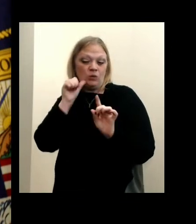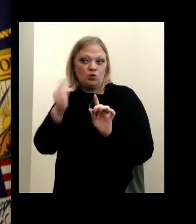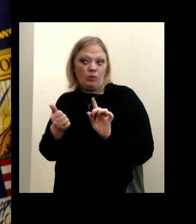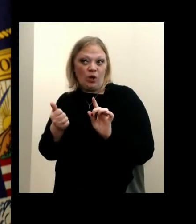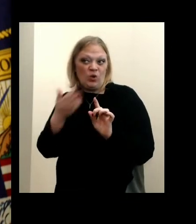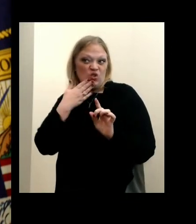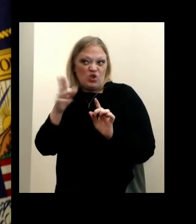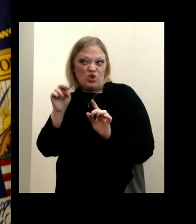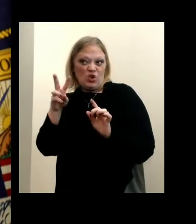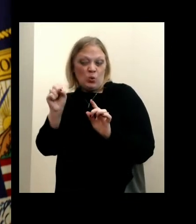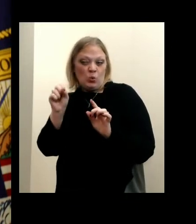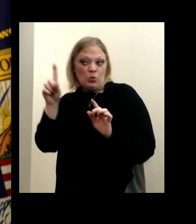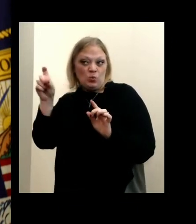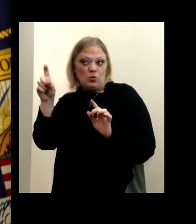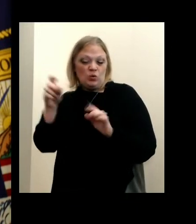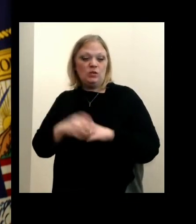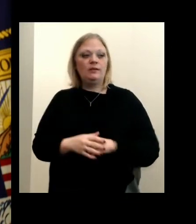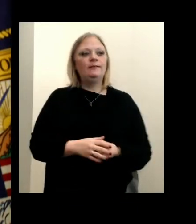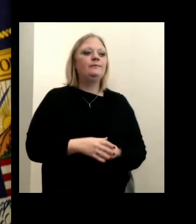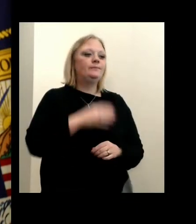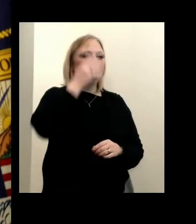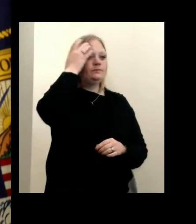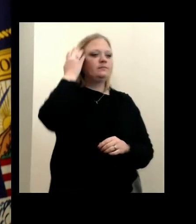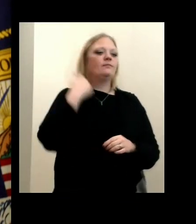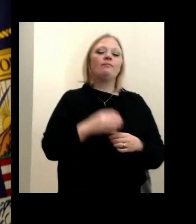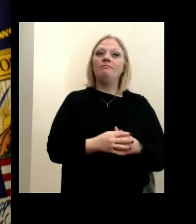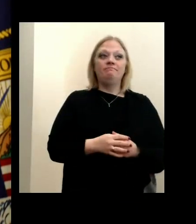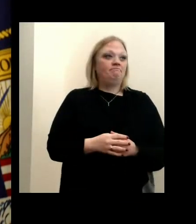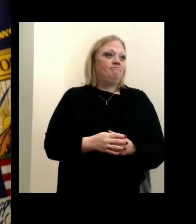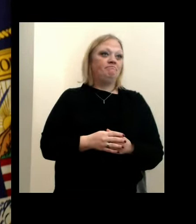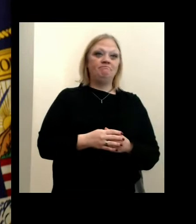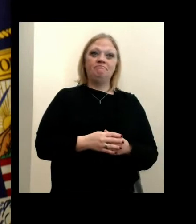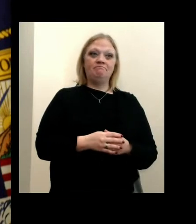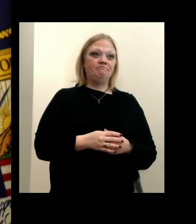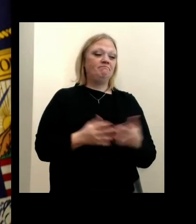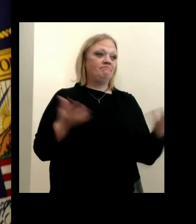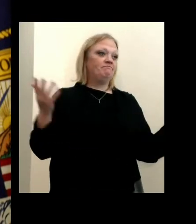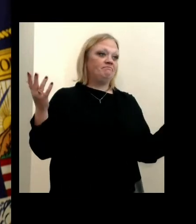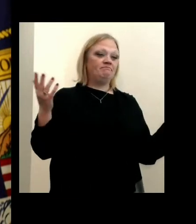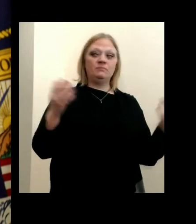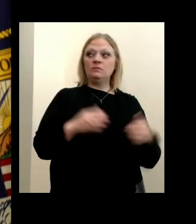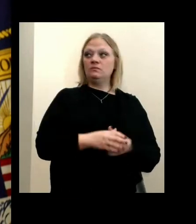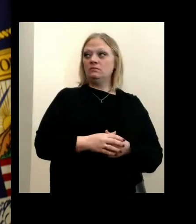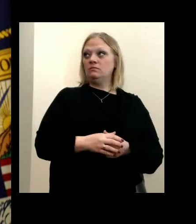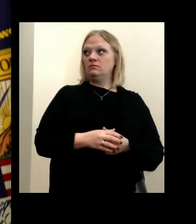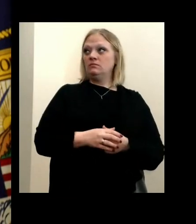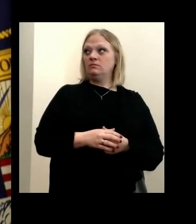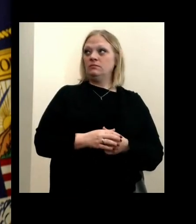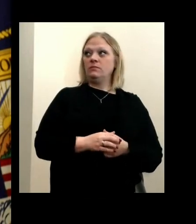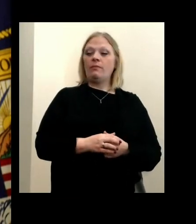good news for us. I will not note excitement or, whoop, let me lower you.